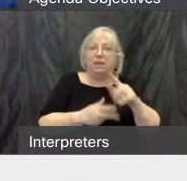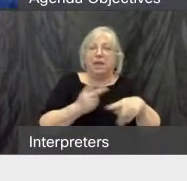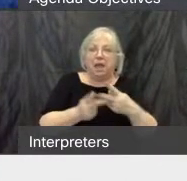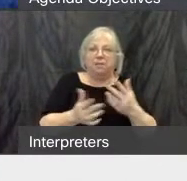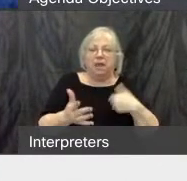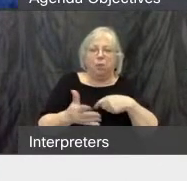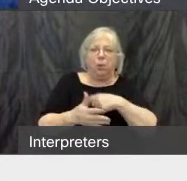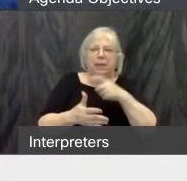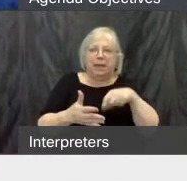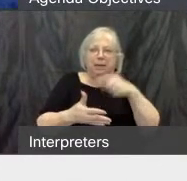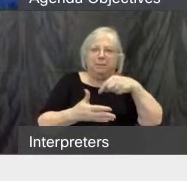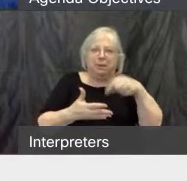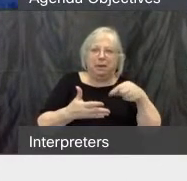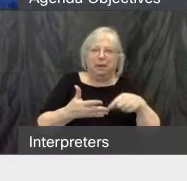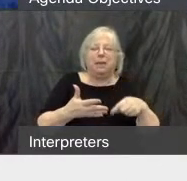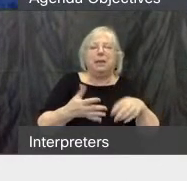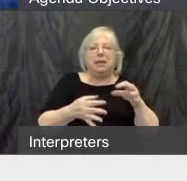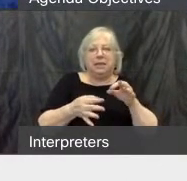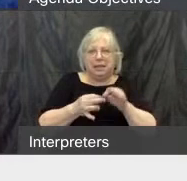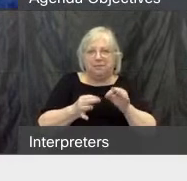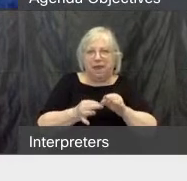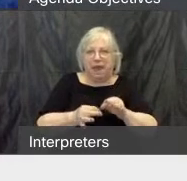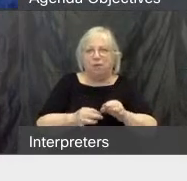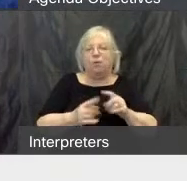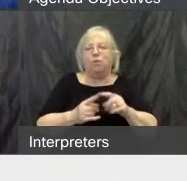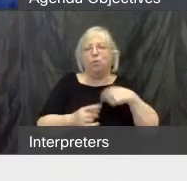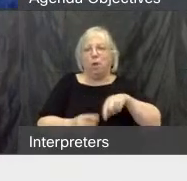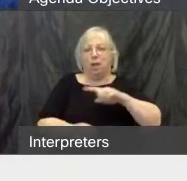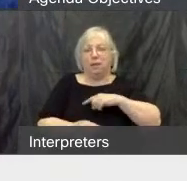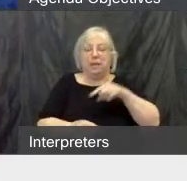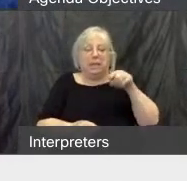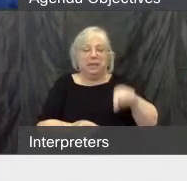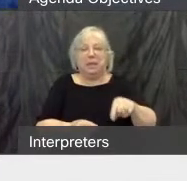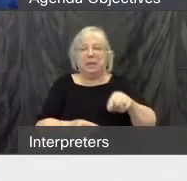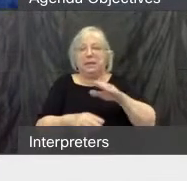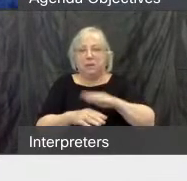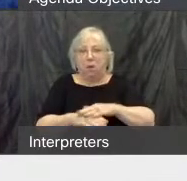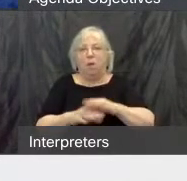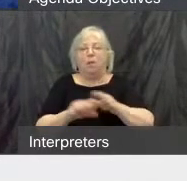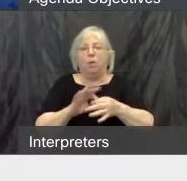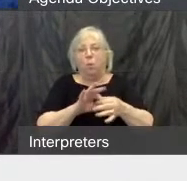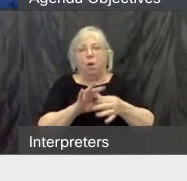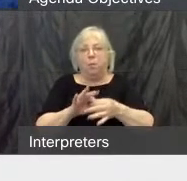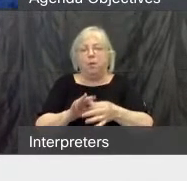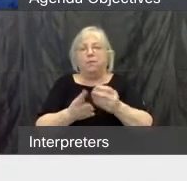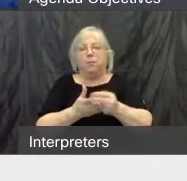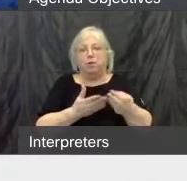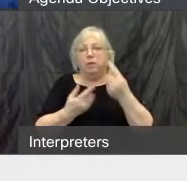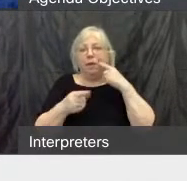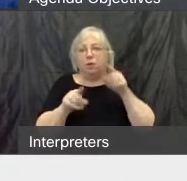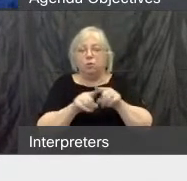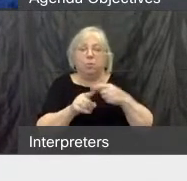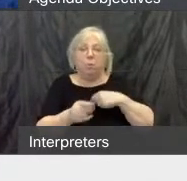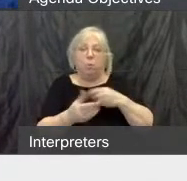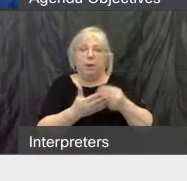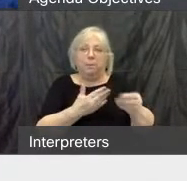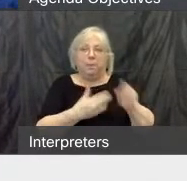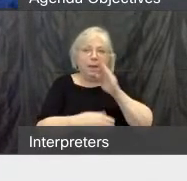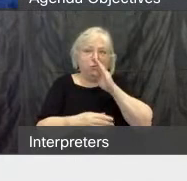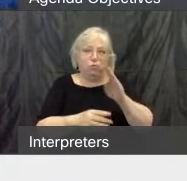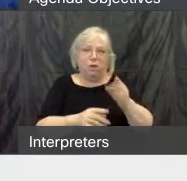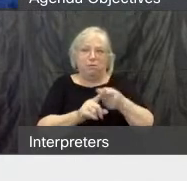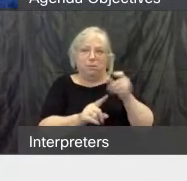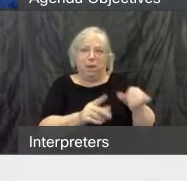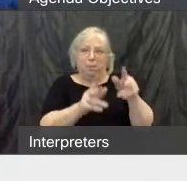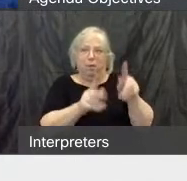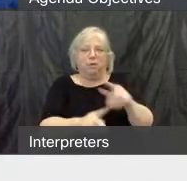we need, this is the value that this is to us, this is on the cooperative purchasing agreement, we can buy straight from that person